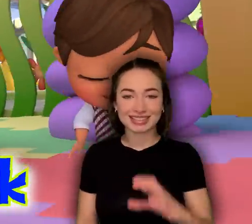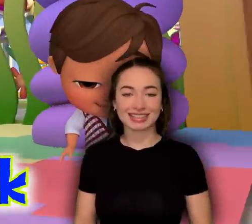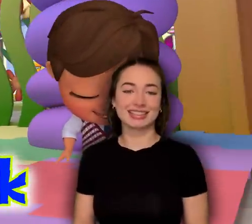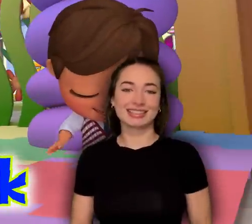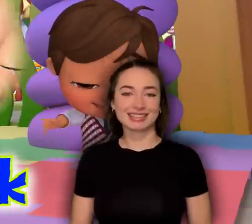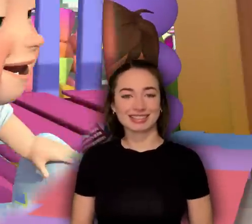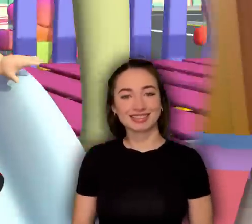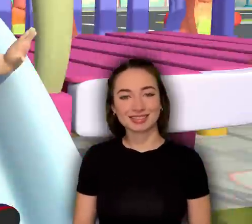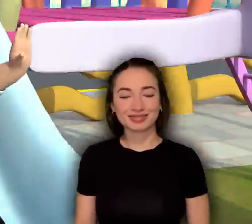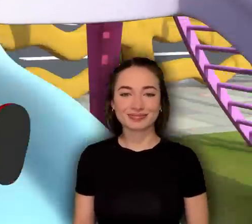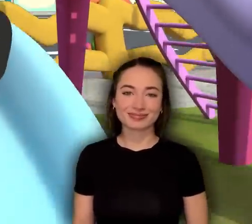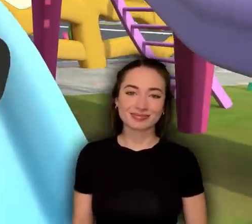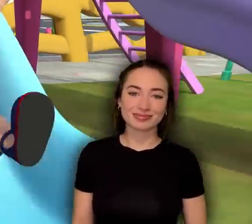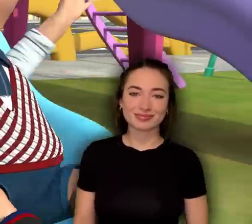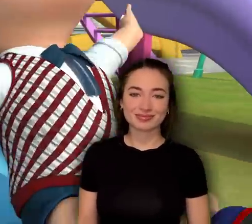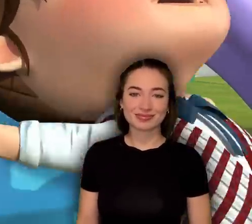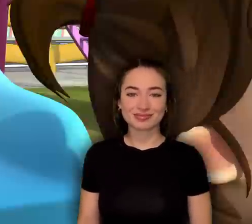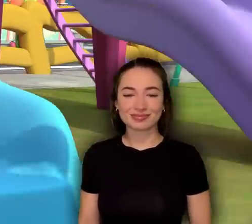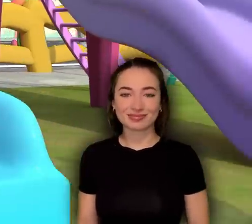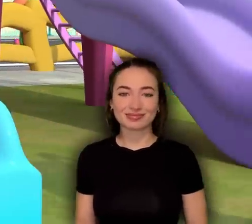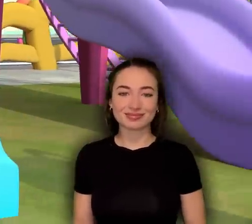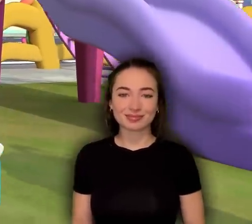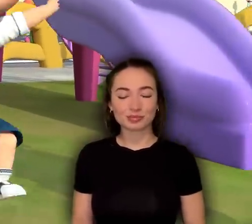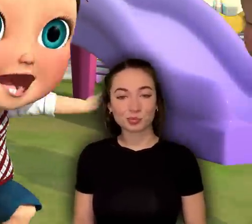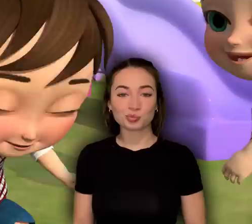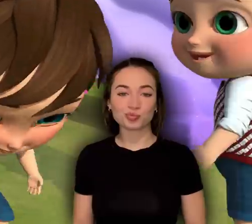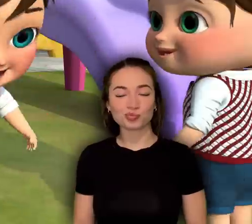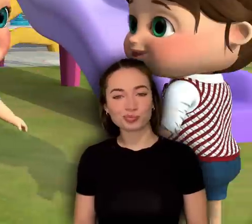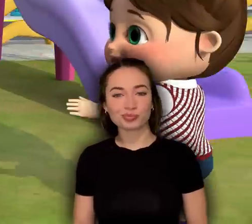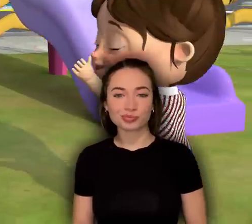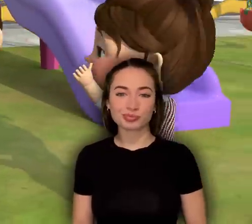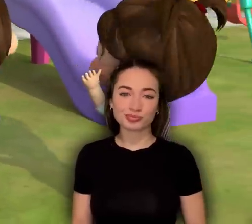hide and seek thank you